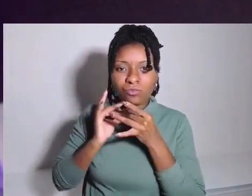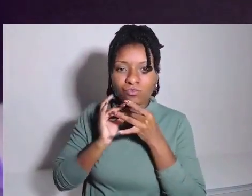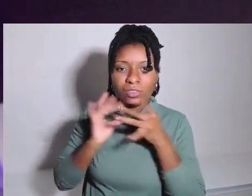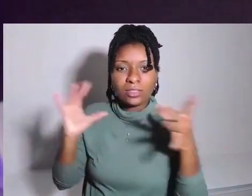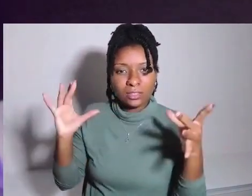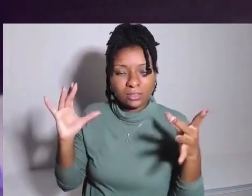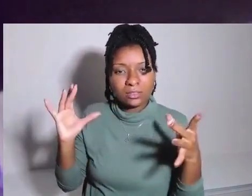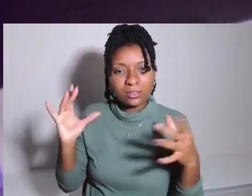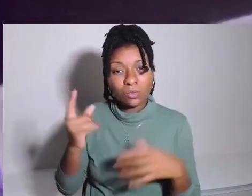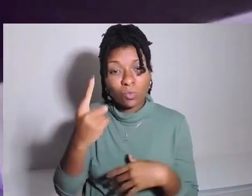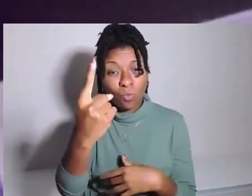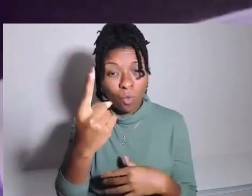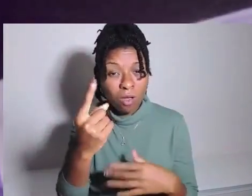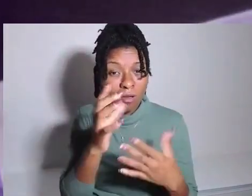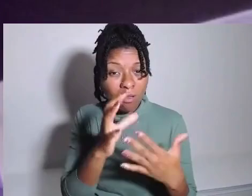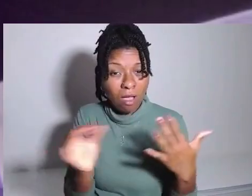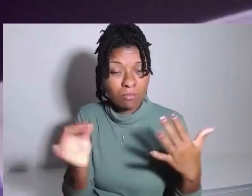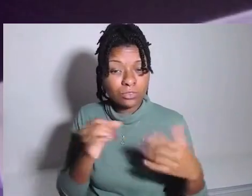way.